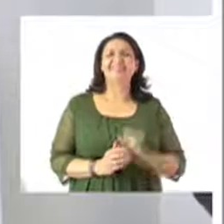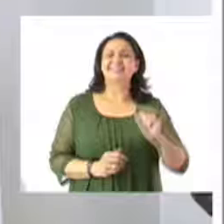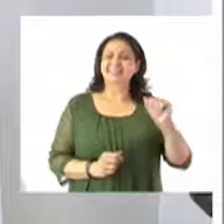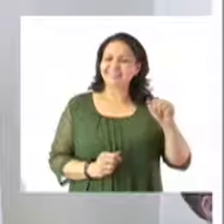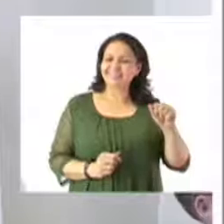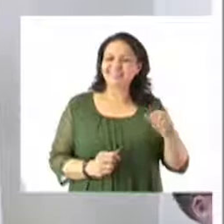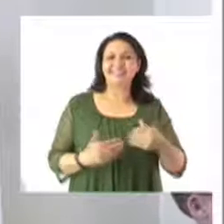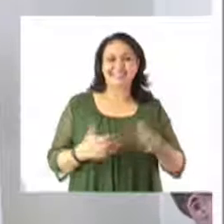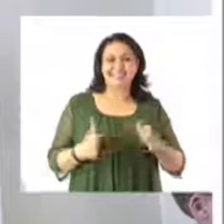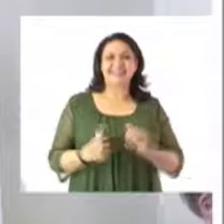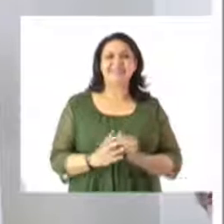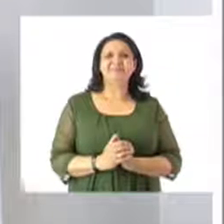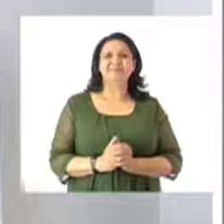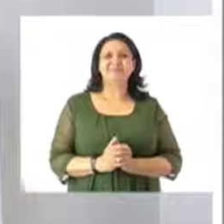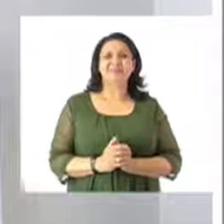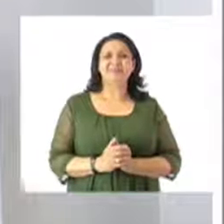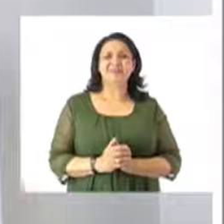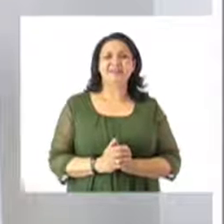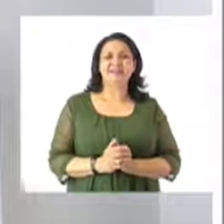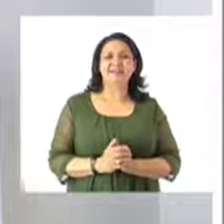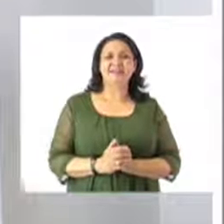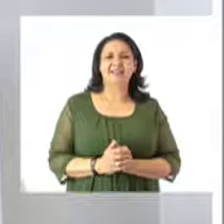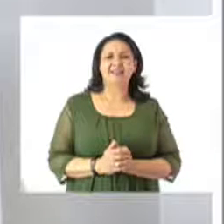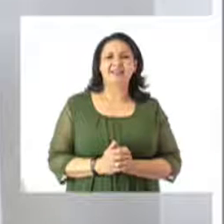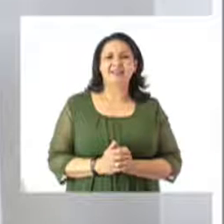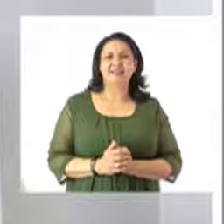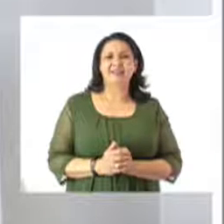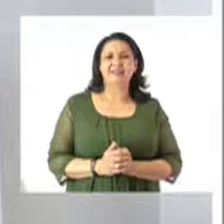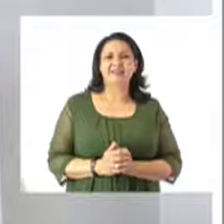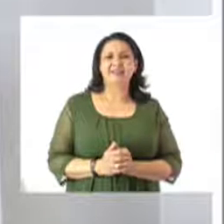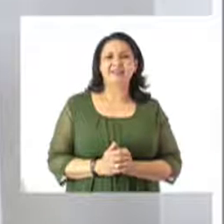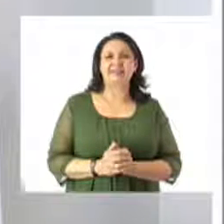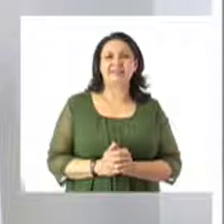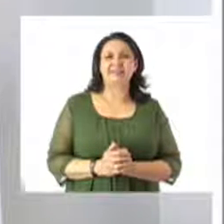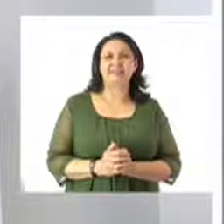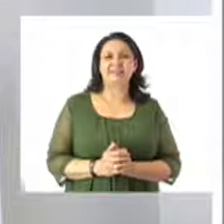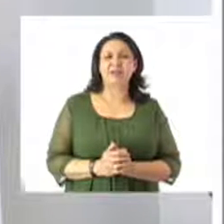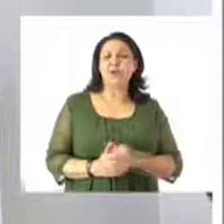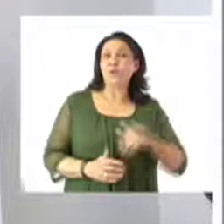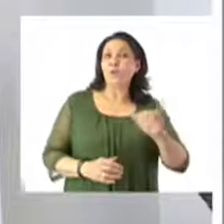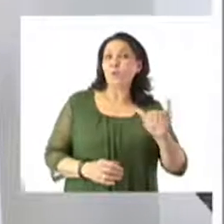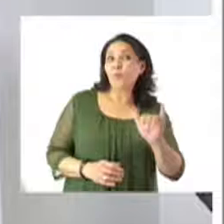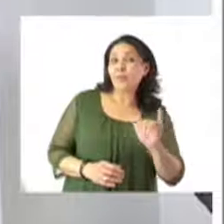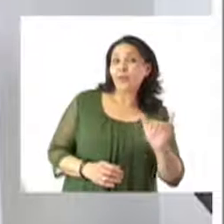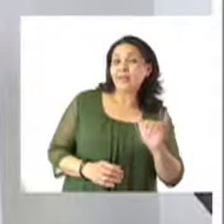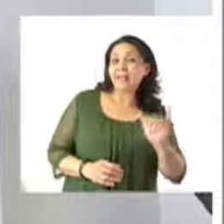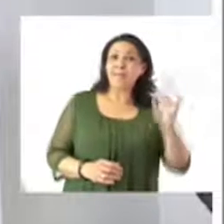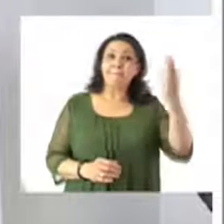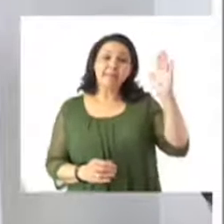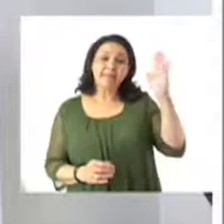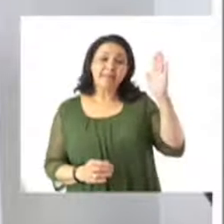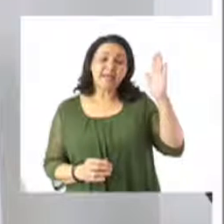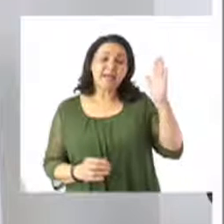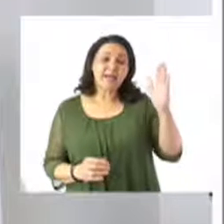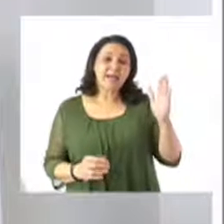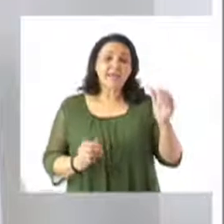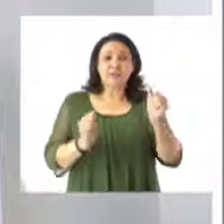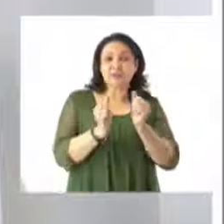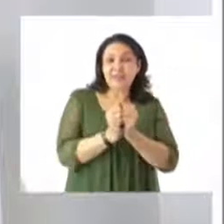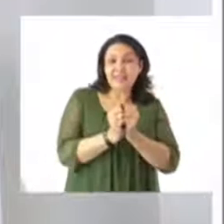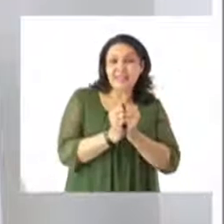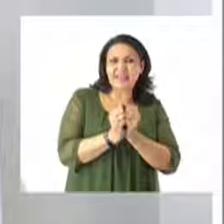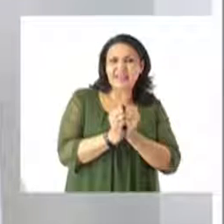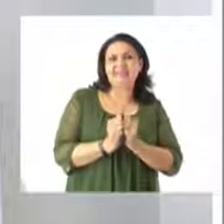Yes. Now on this page, we have to find out which picture goes with the other,